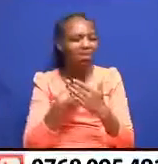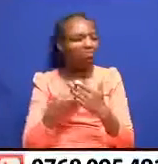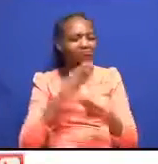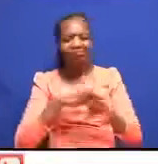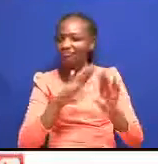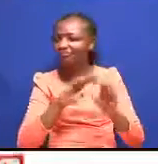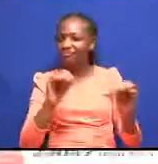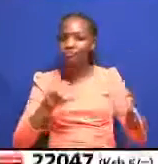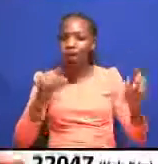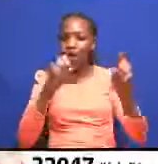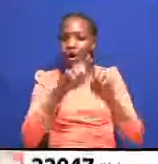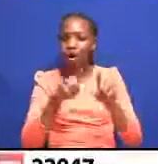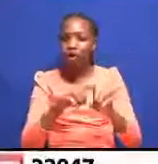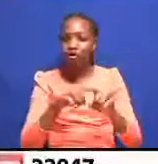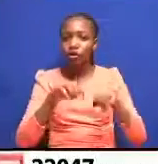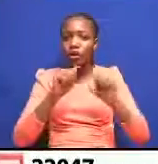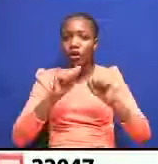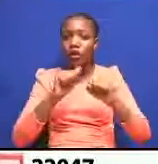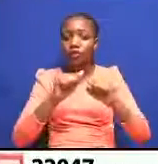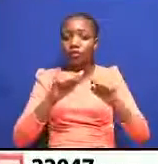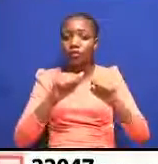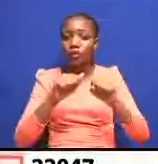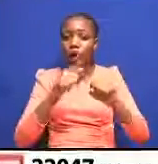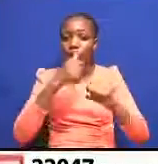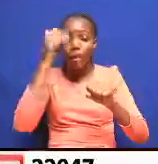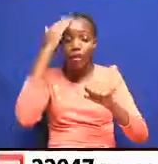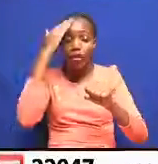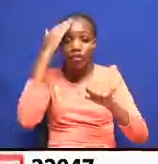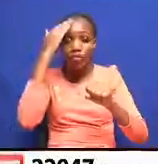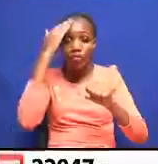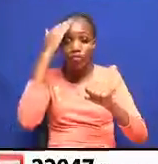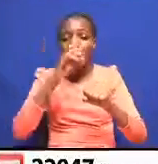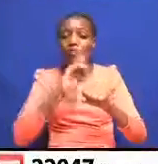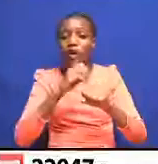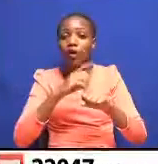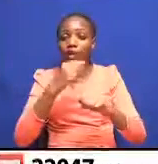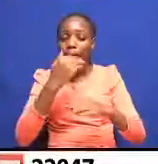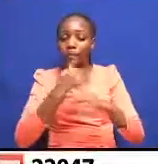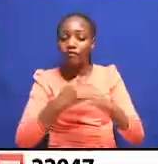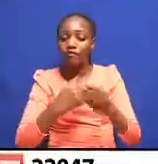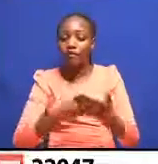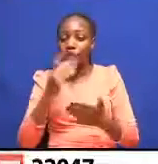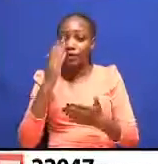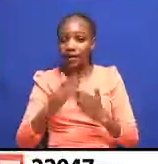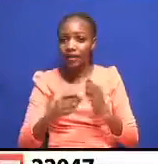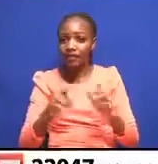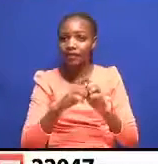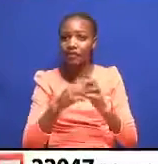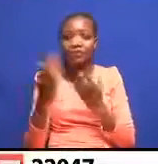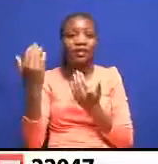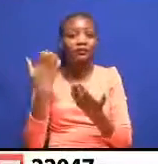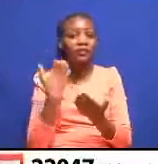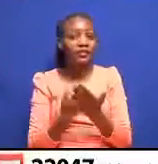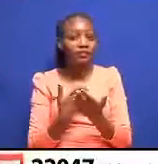Waiguru's fate is set to be determined later this week, with more witnesses set to testify either for or